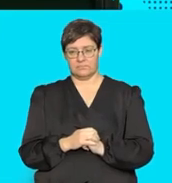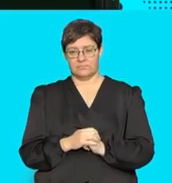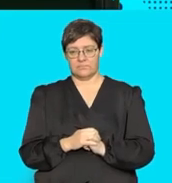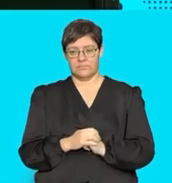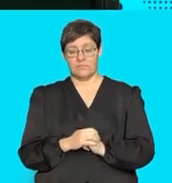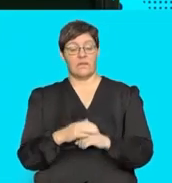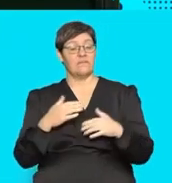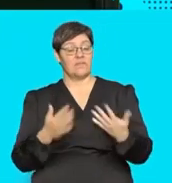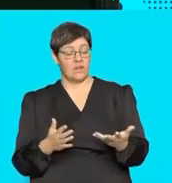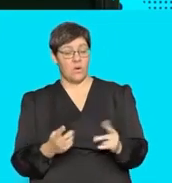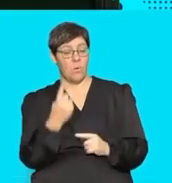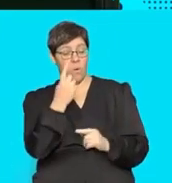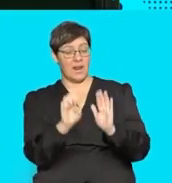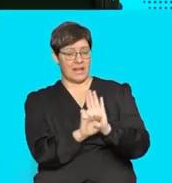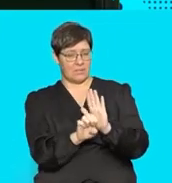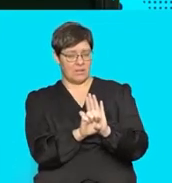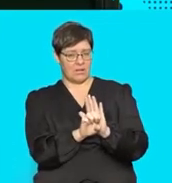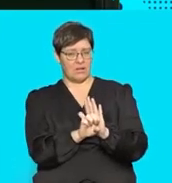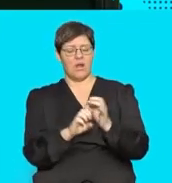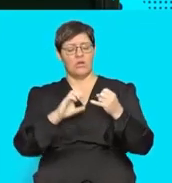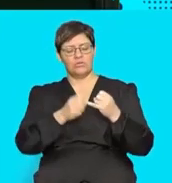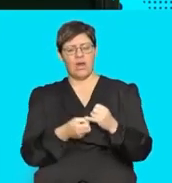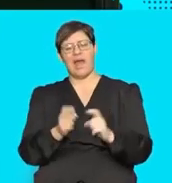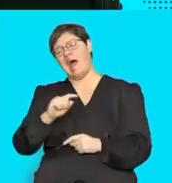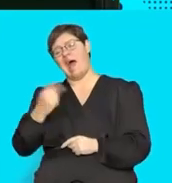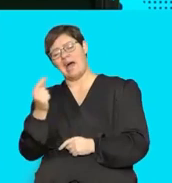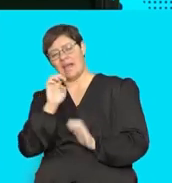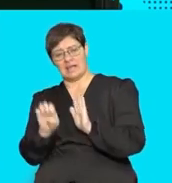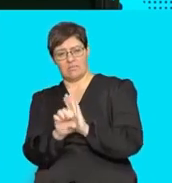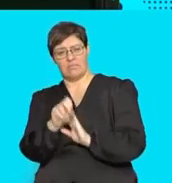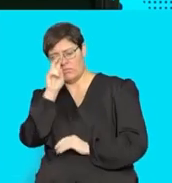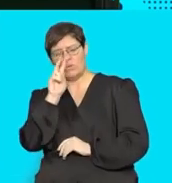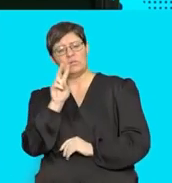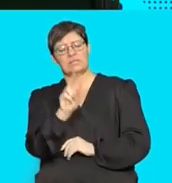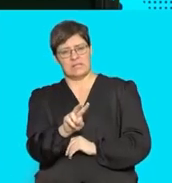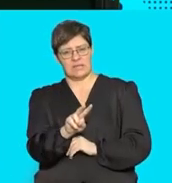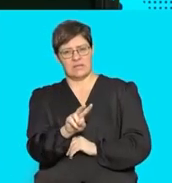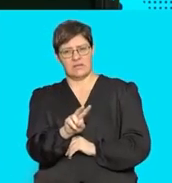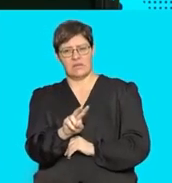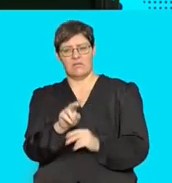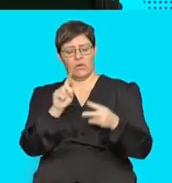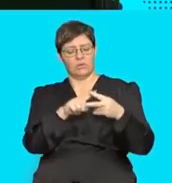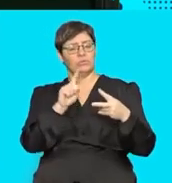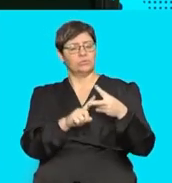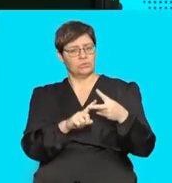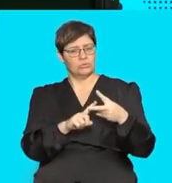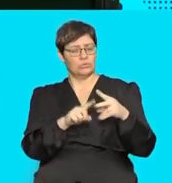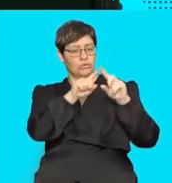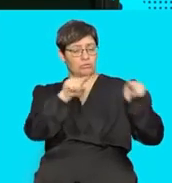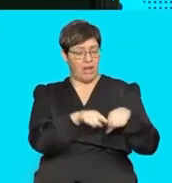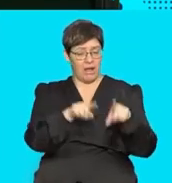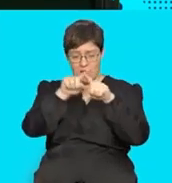Okay, so now that we've done one example, let's try another example and see if you can see how we can draw two triangles with the